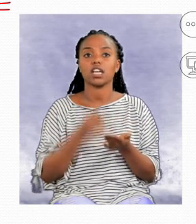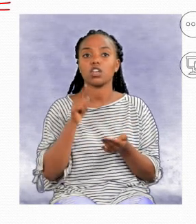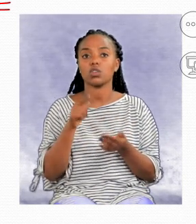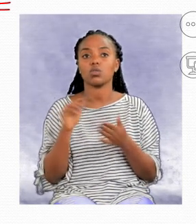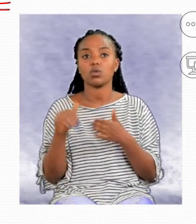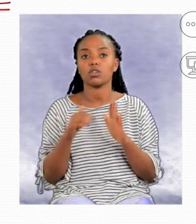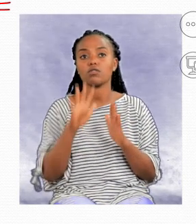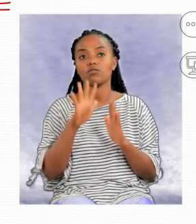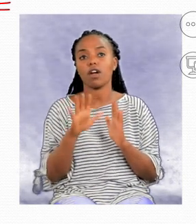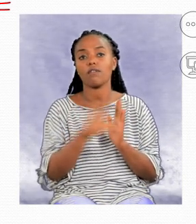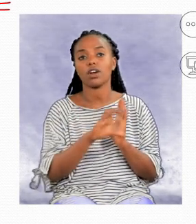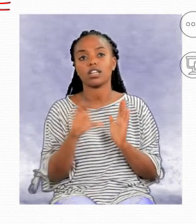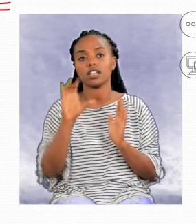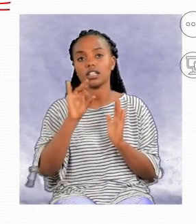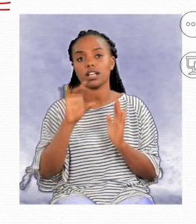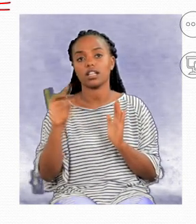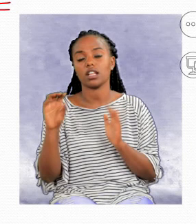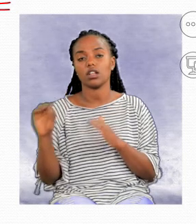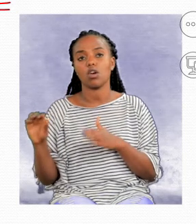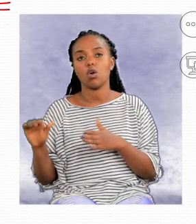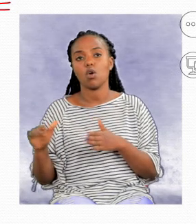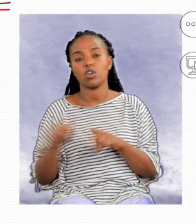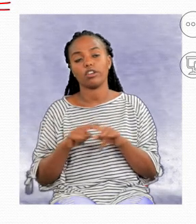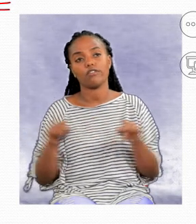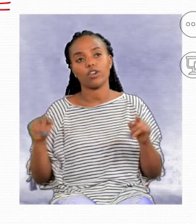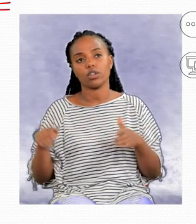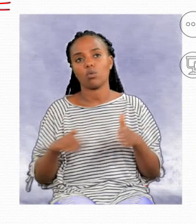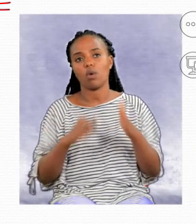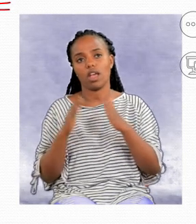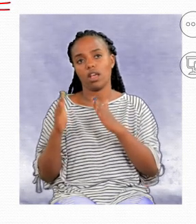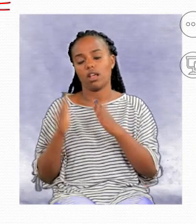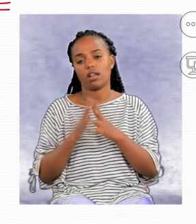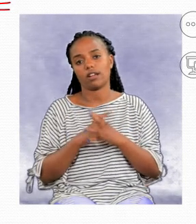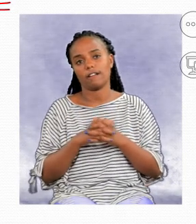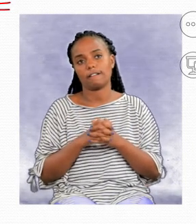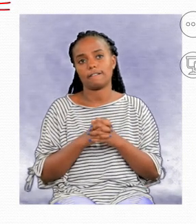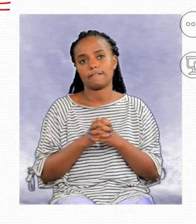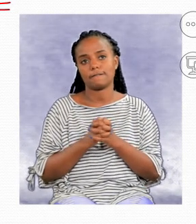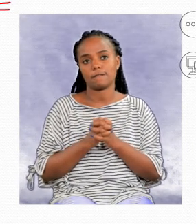have 588 different ways.